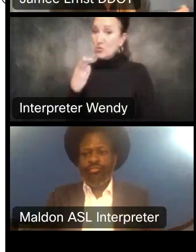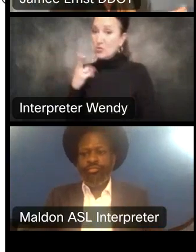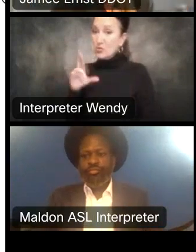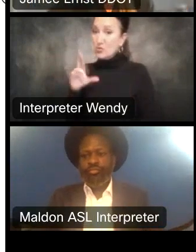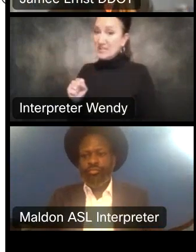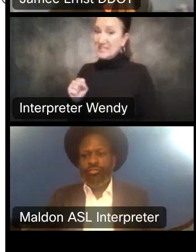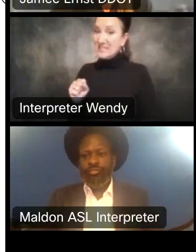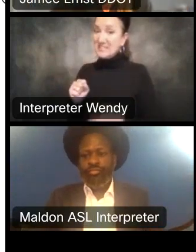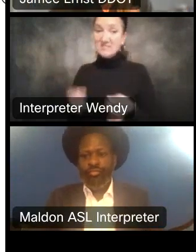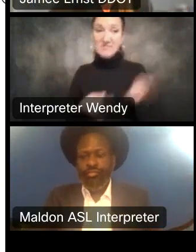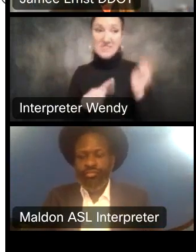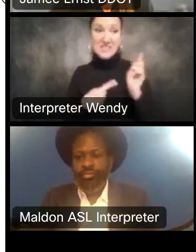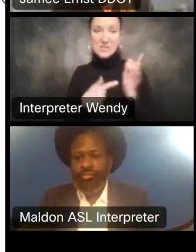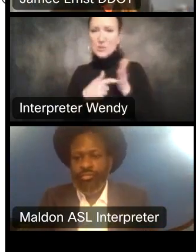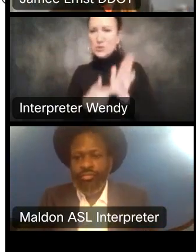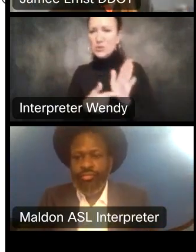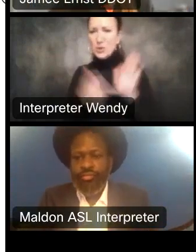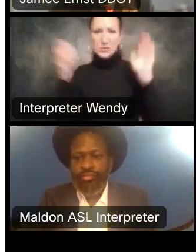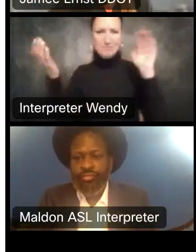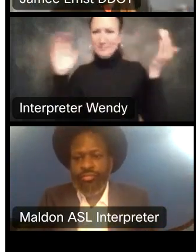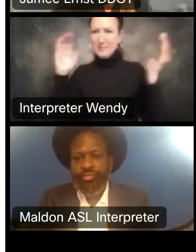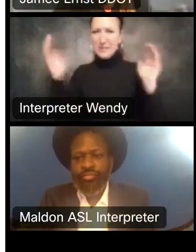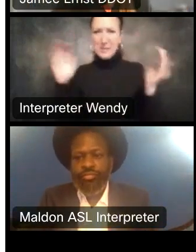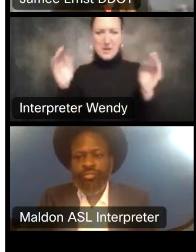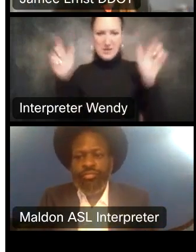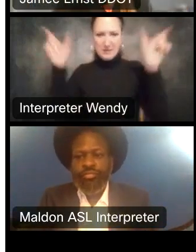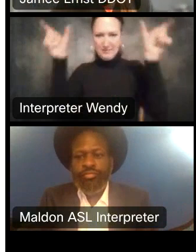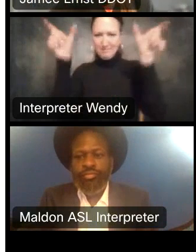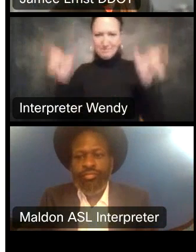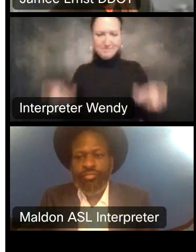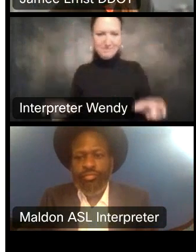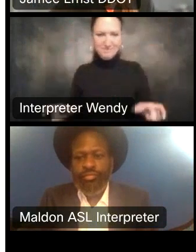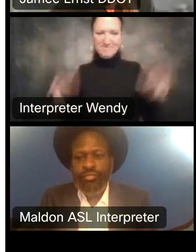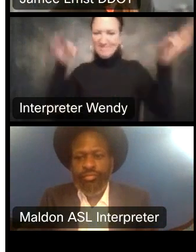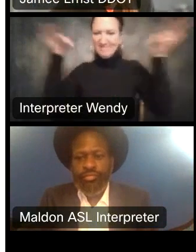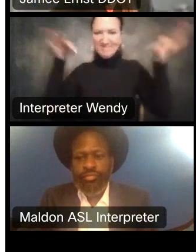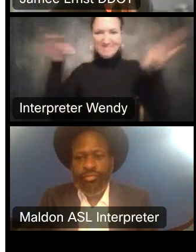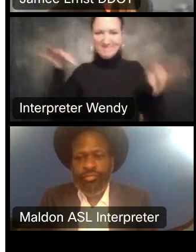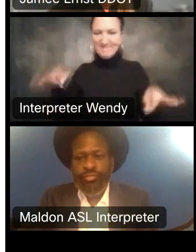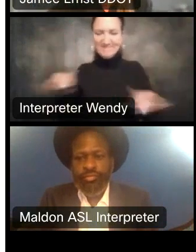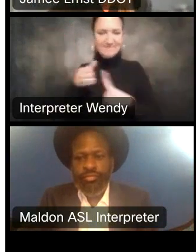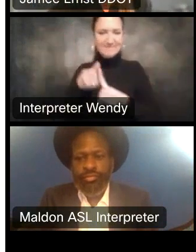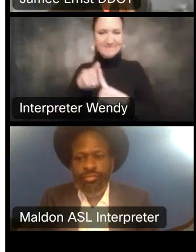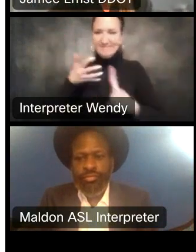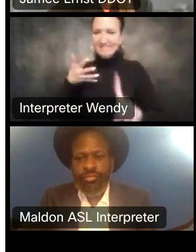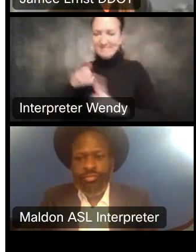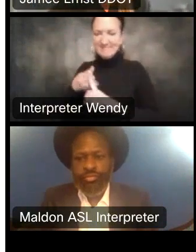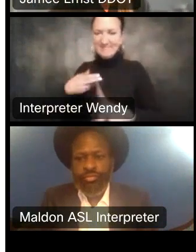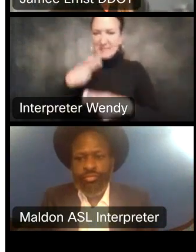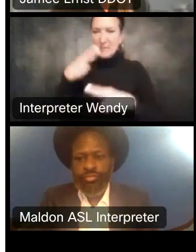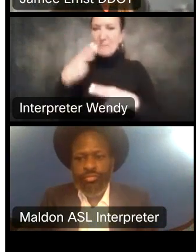So this slide shows a direct comparison of both alternatives and talks through many of the points that we've already